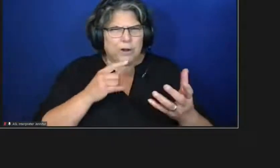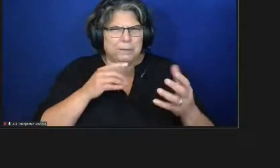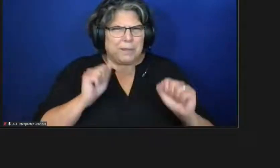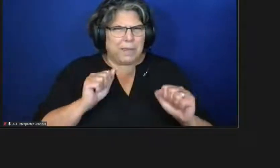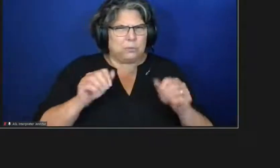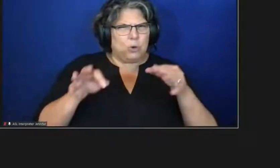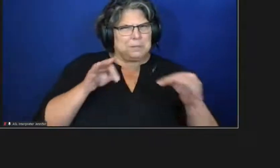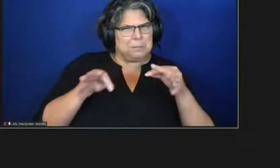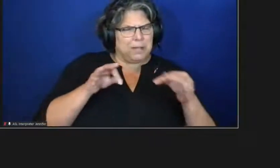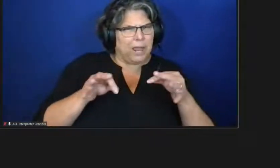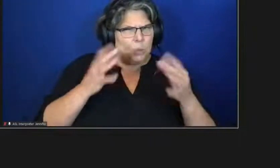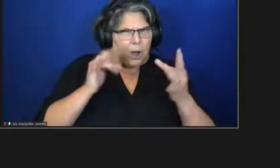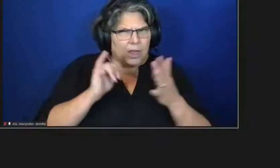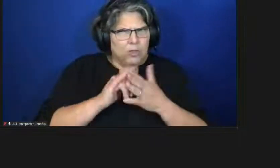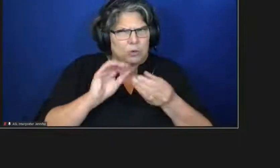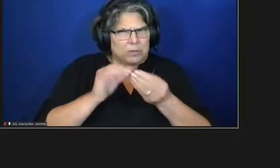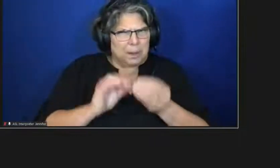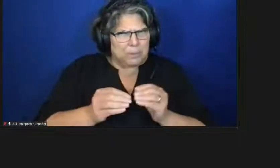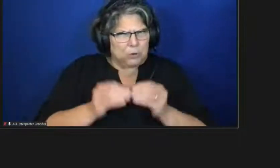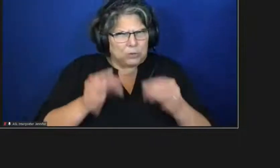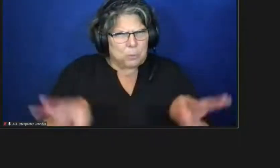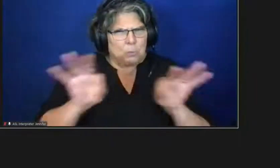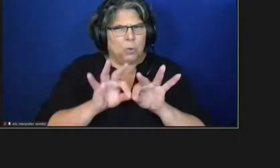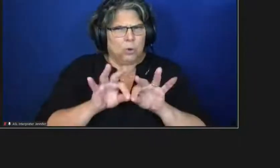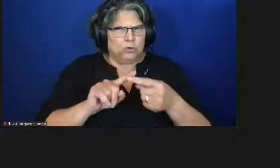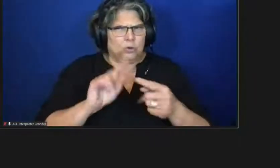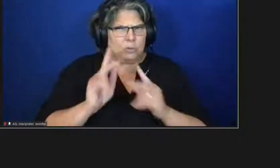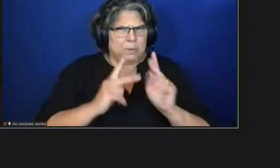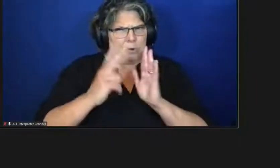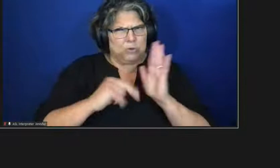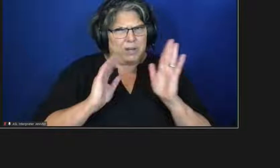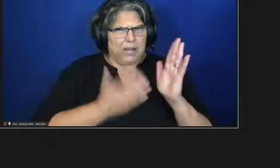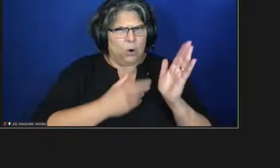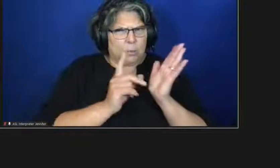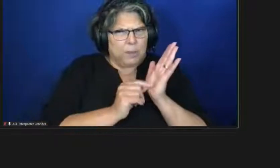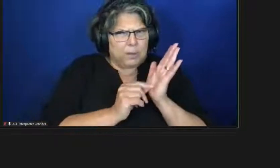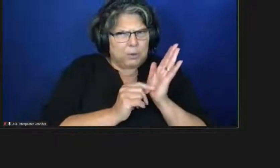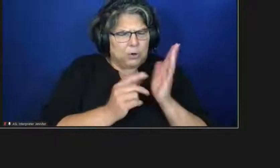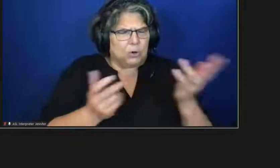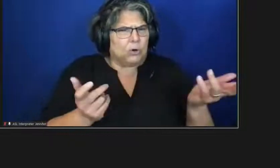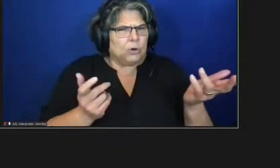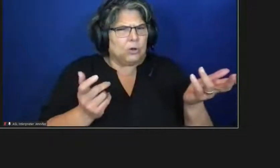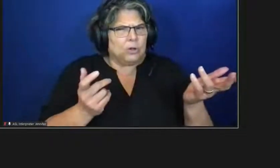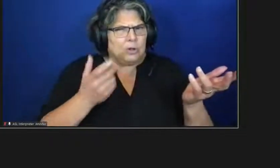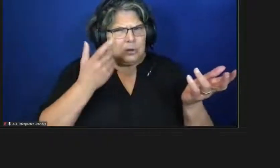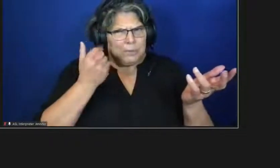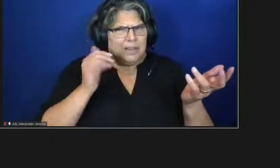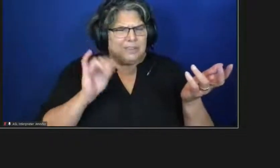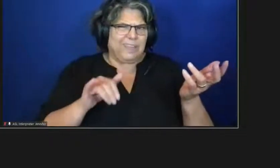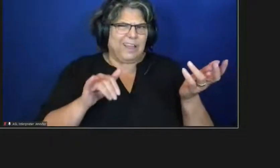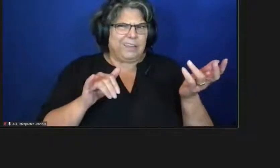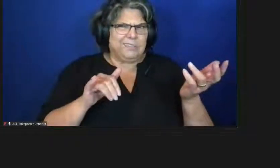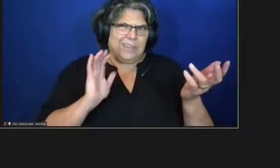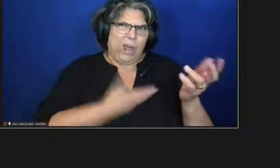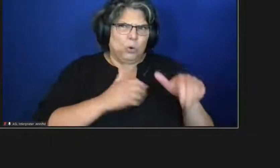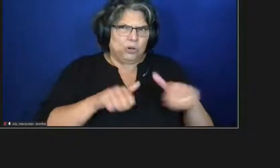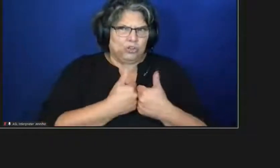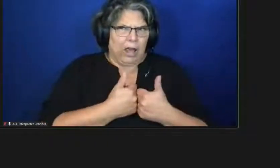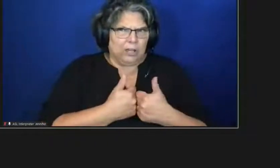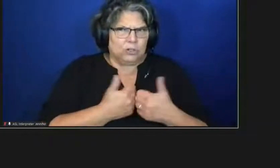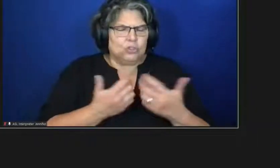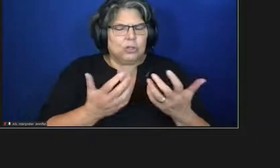the significance of those numbers really clearly to our readers, because I think that is not, that's kind of the challenge. And